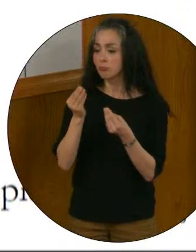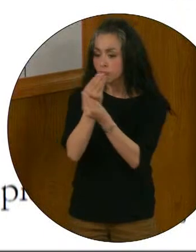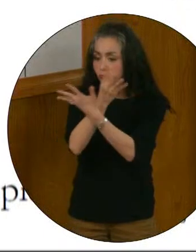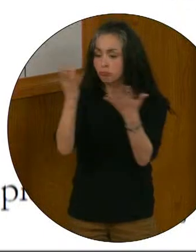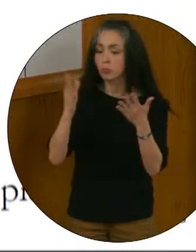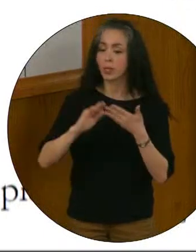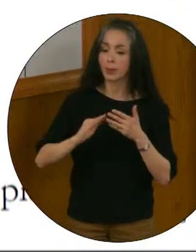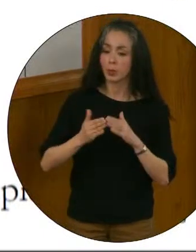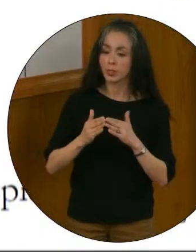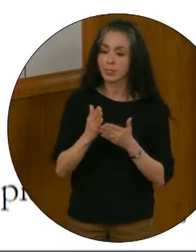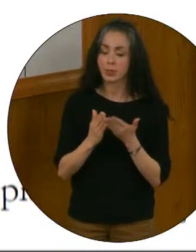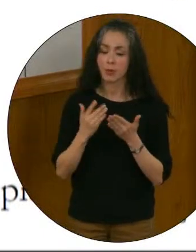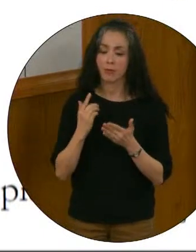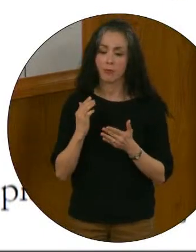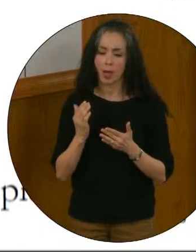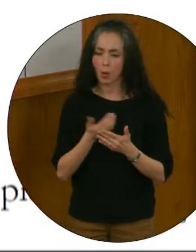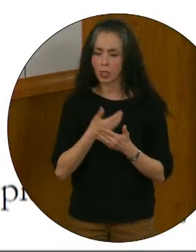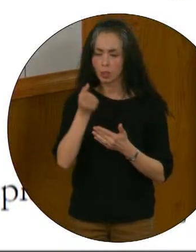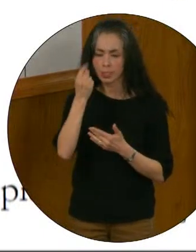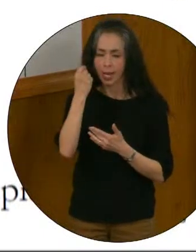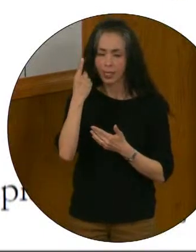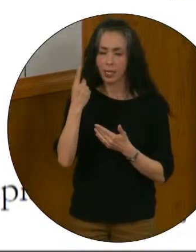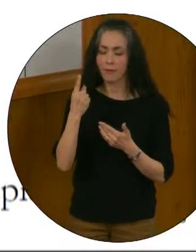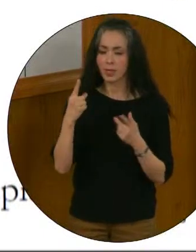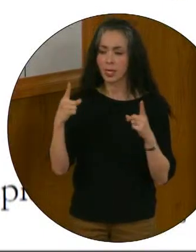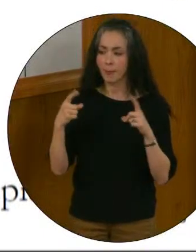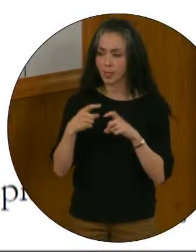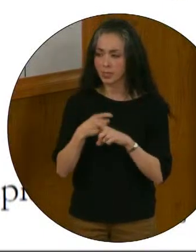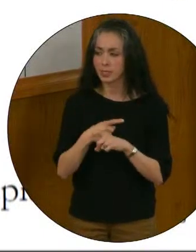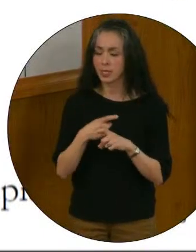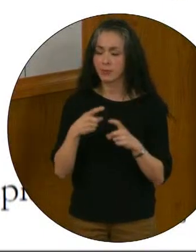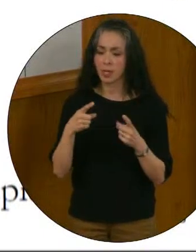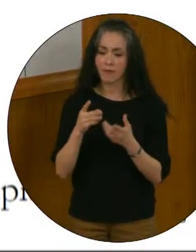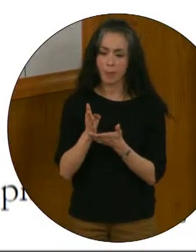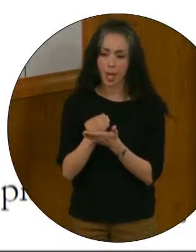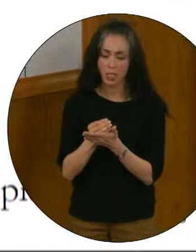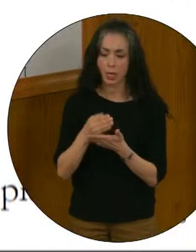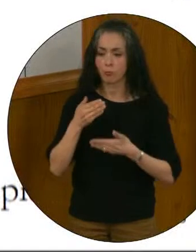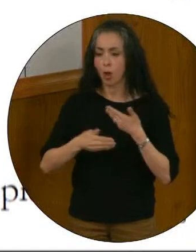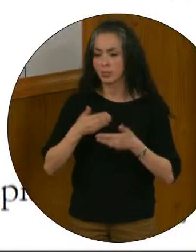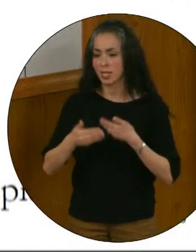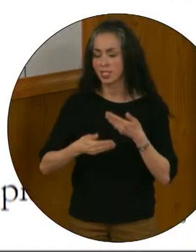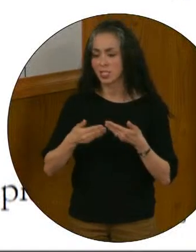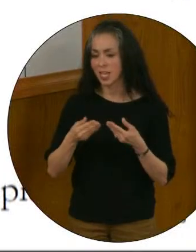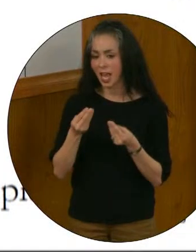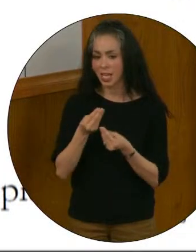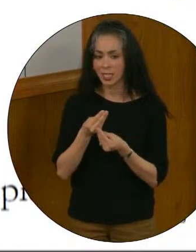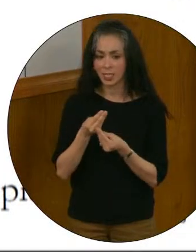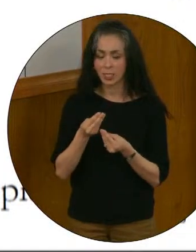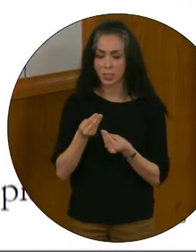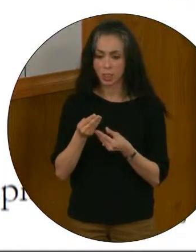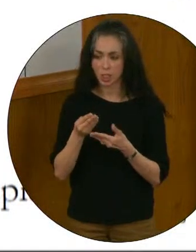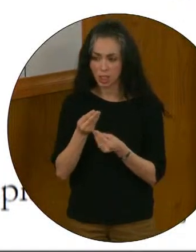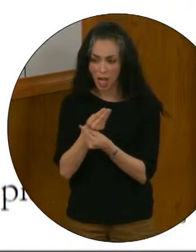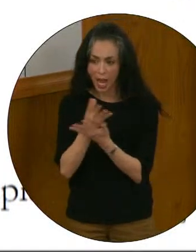some understanding of the complexity of the budget process and share restrictions to certain